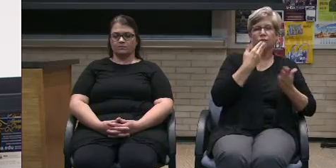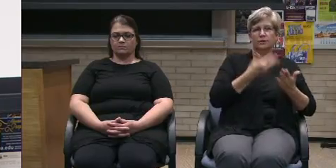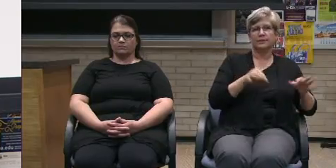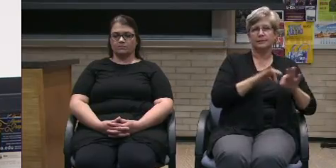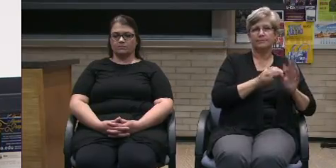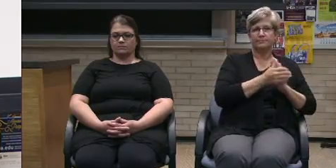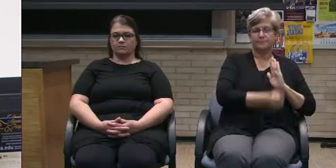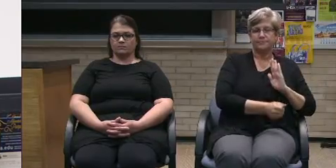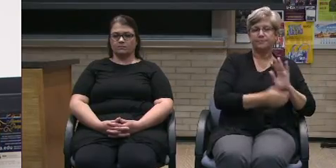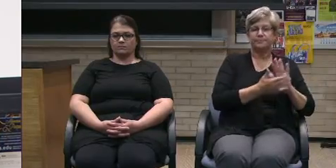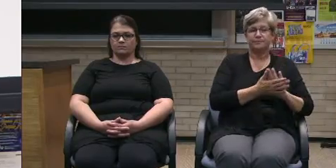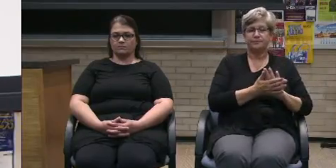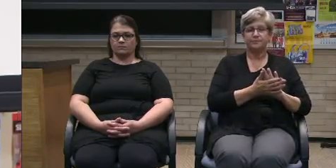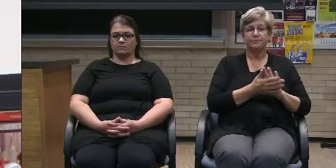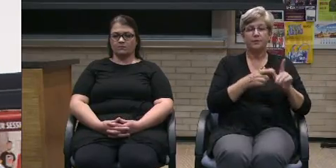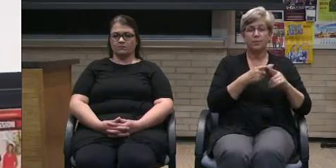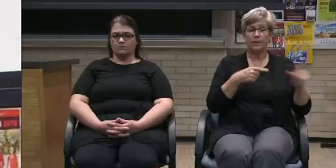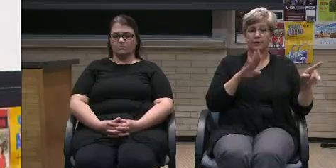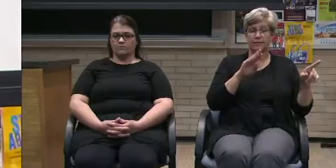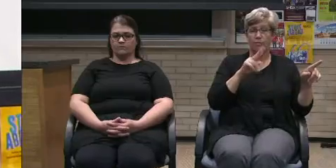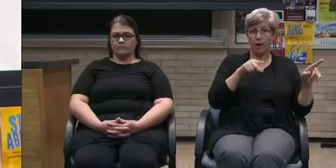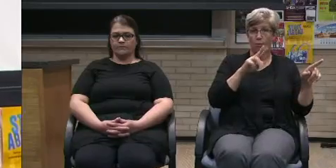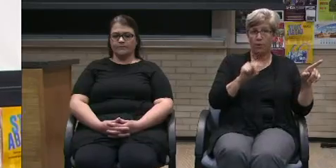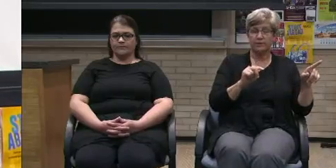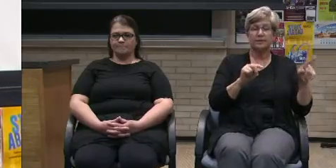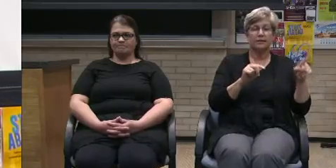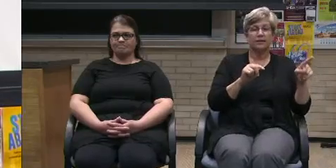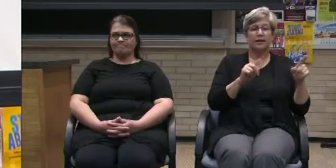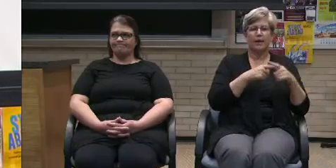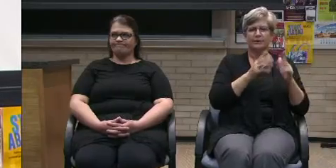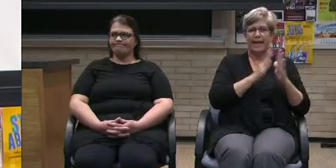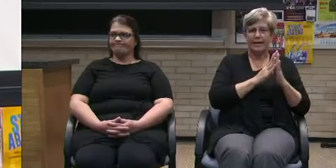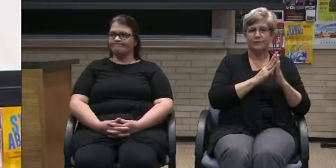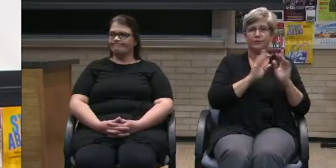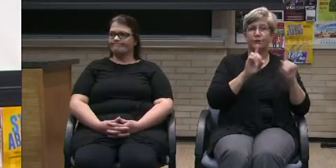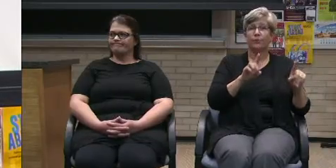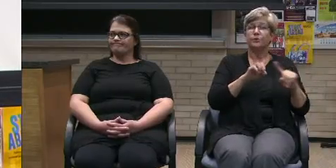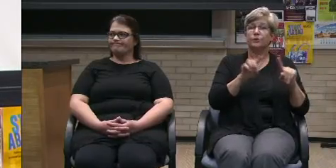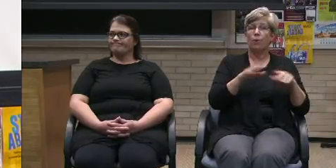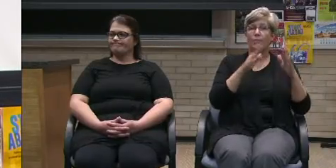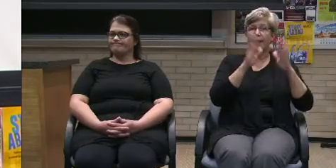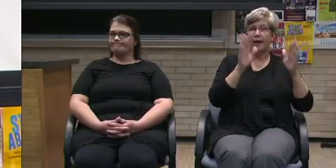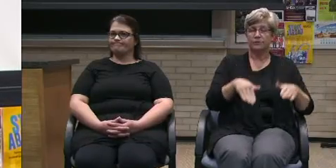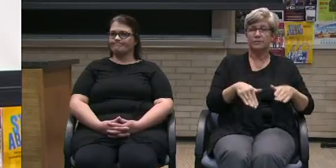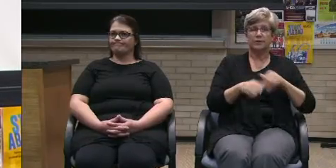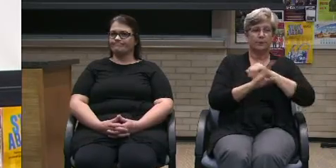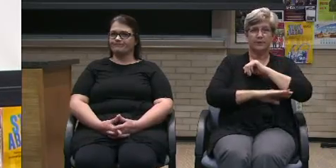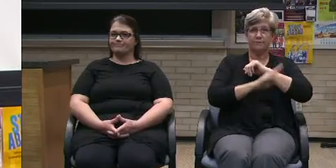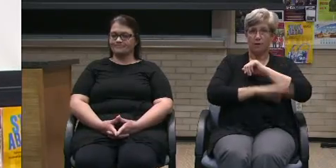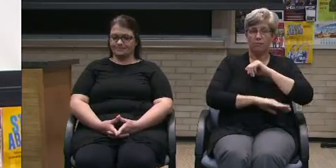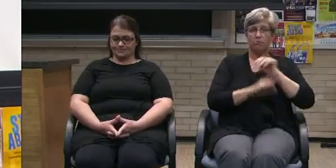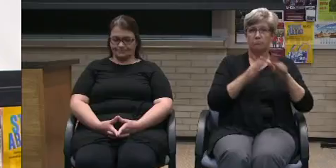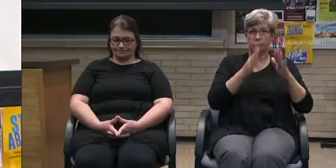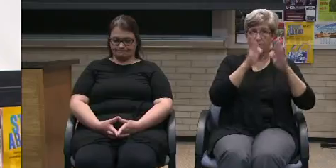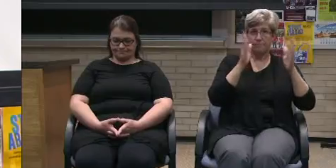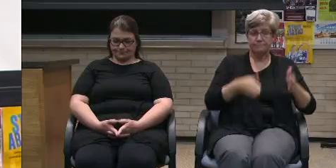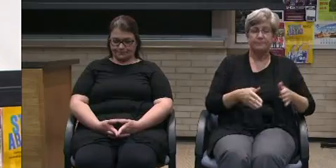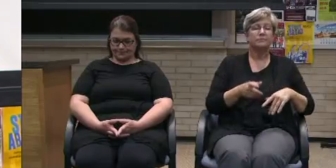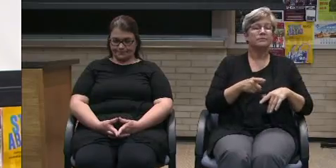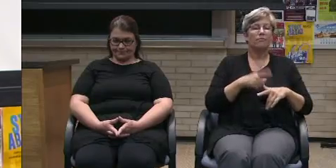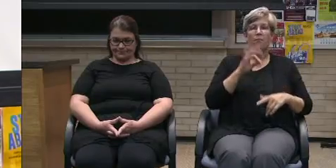I was interim provost at Brockport, to the open house. In the fall open house, I said to